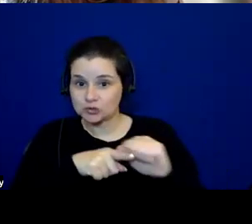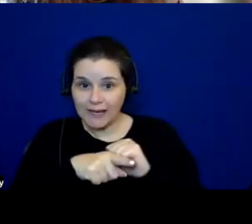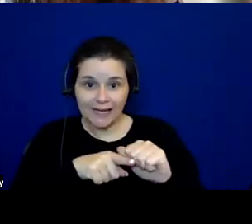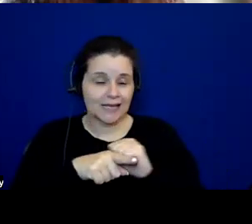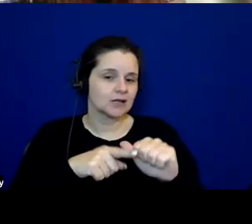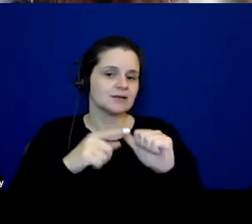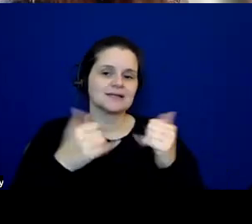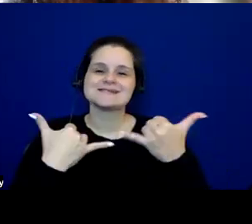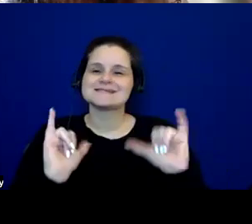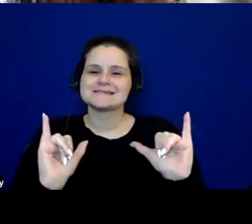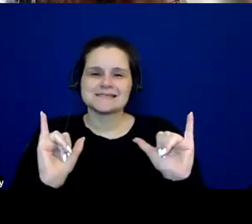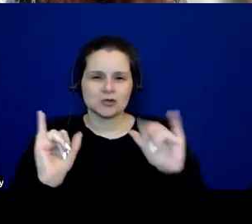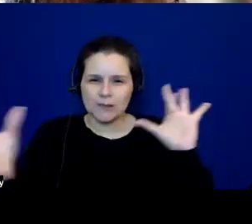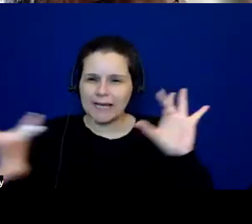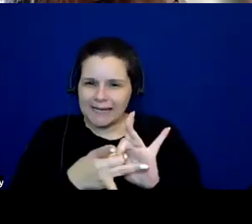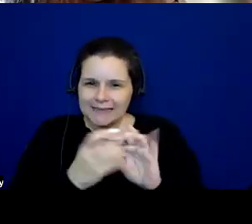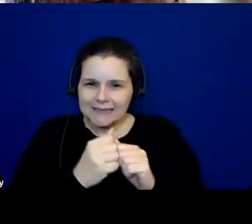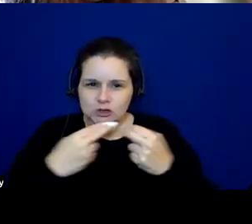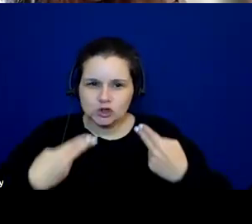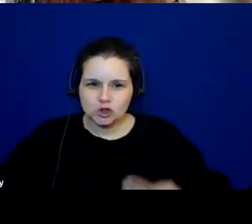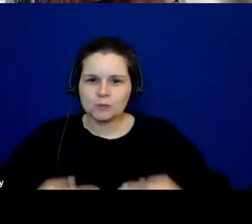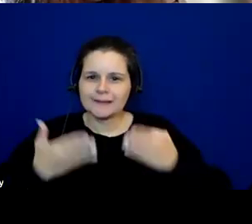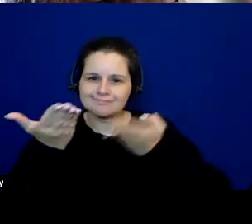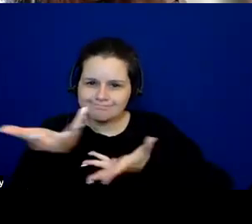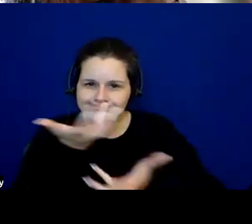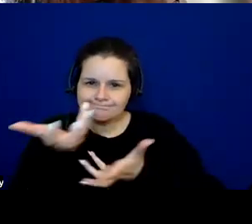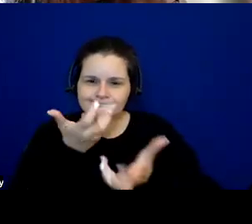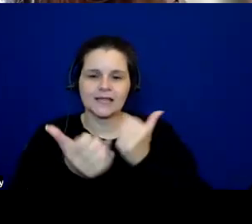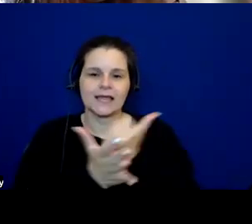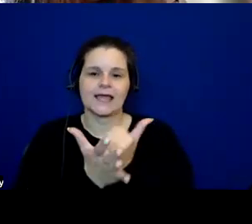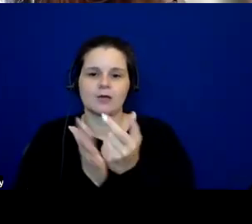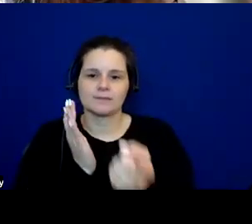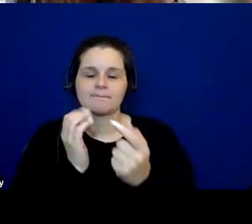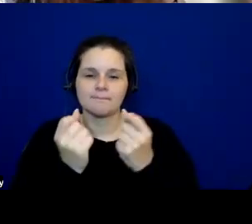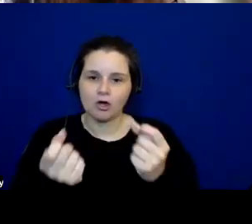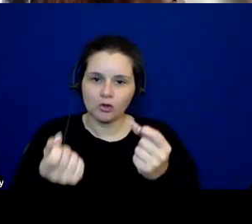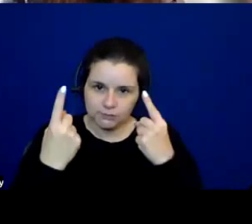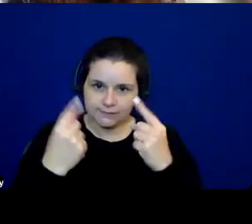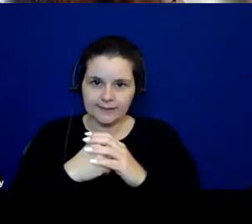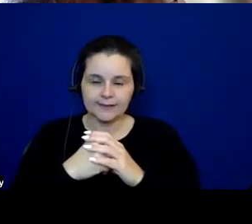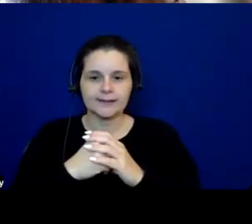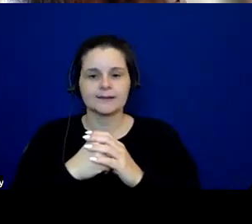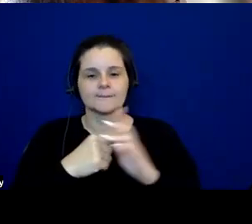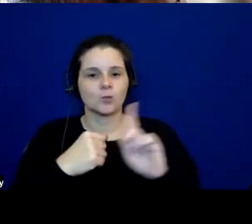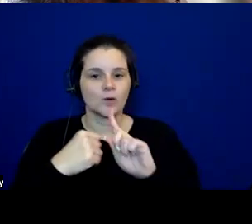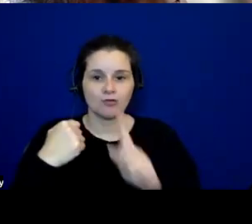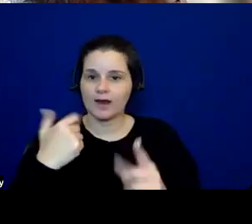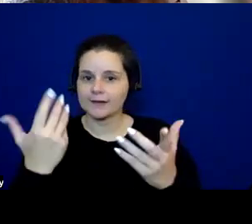they're still just connecting as a human being and trying to help them understand where they're